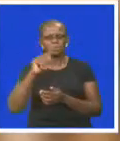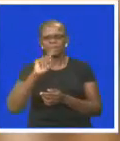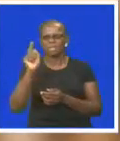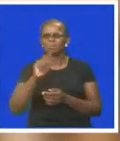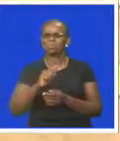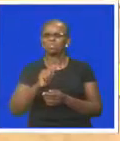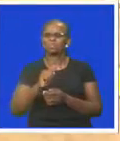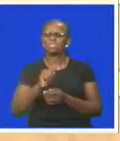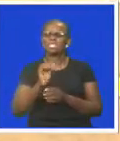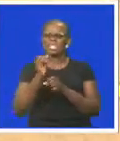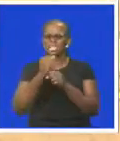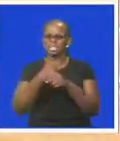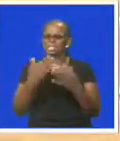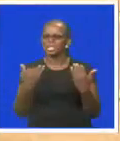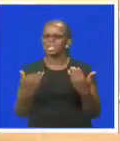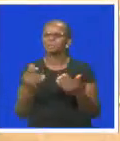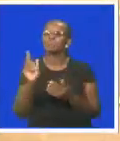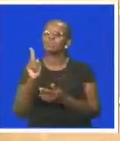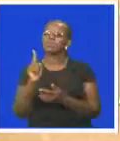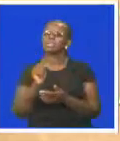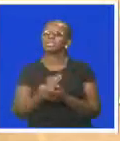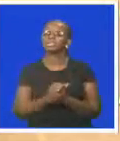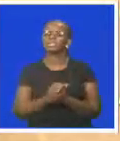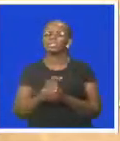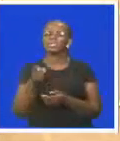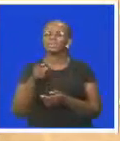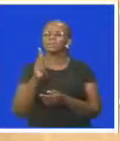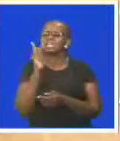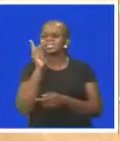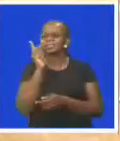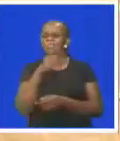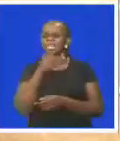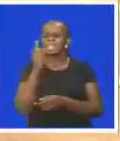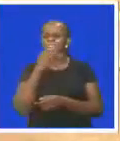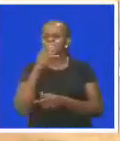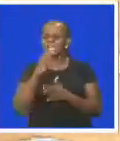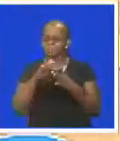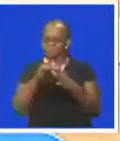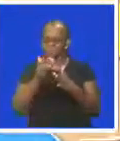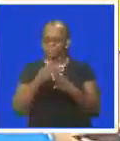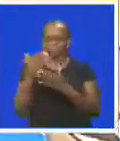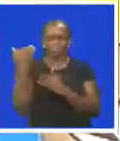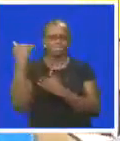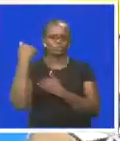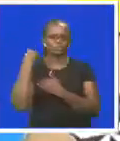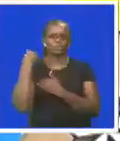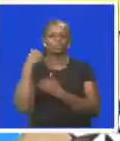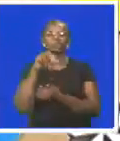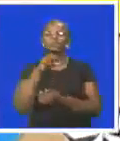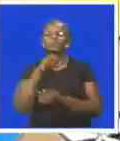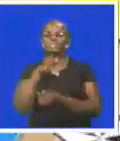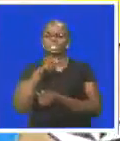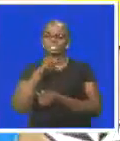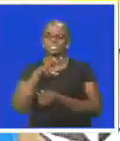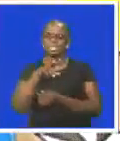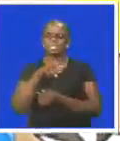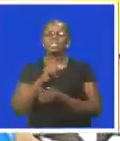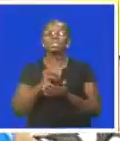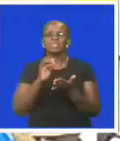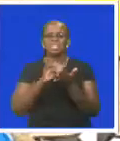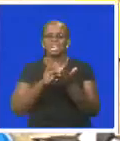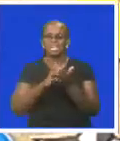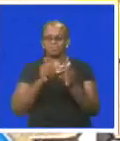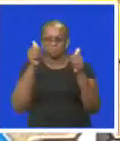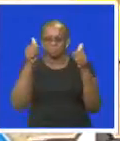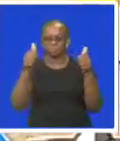to know what is the day today. Today it is a Friday, because yesterday it was a Thursday. So here we have